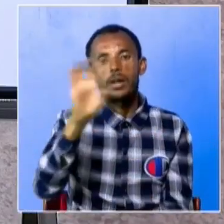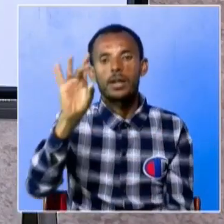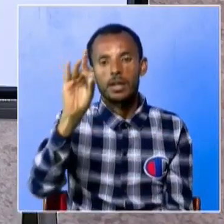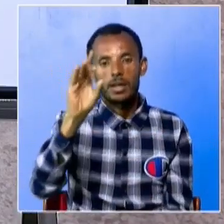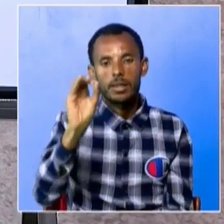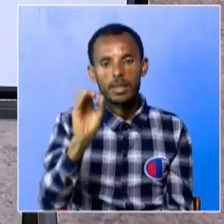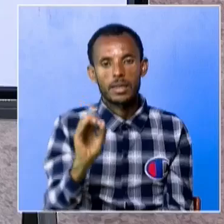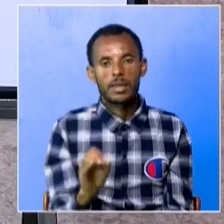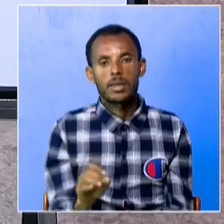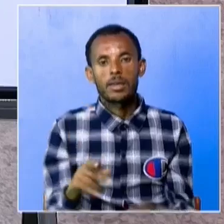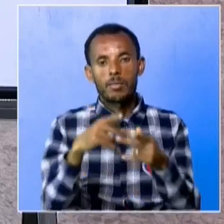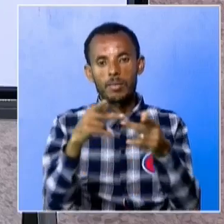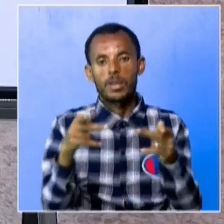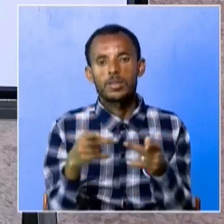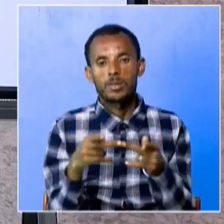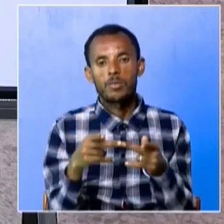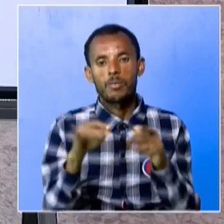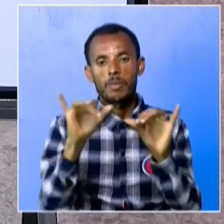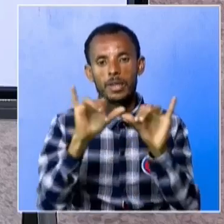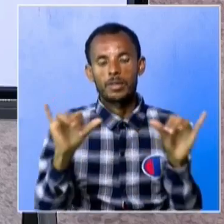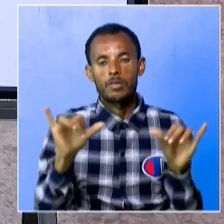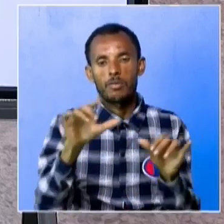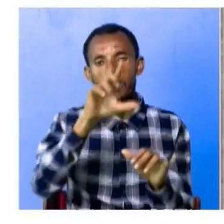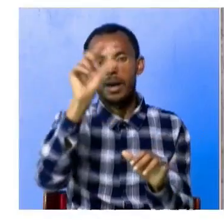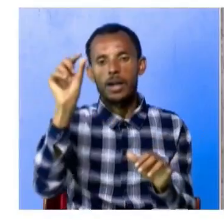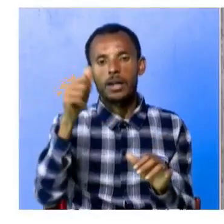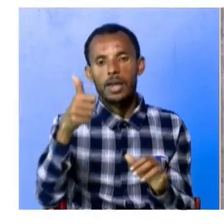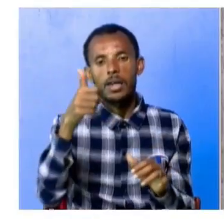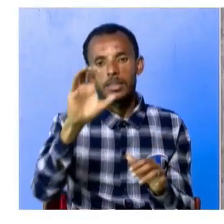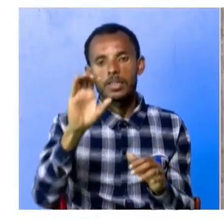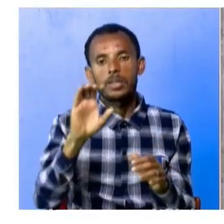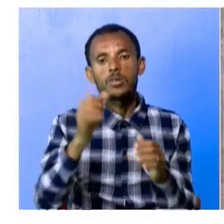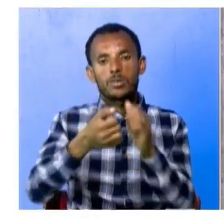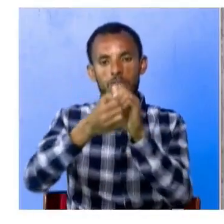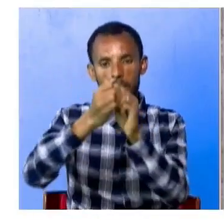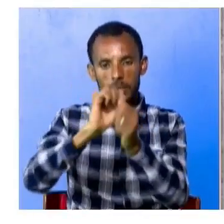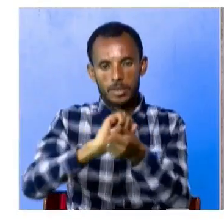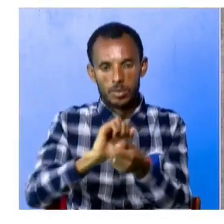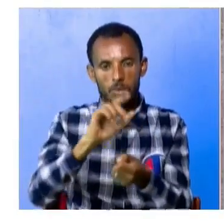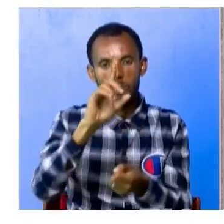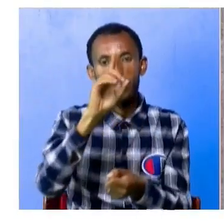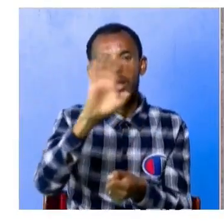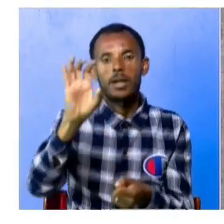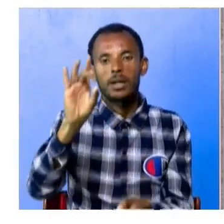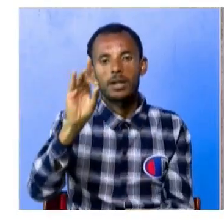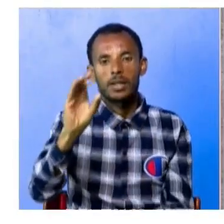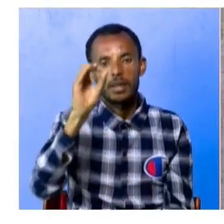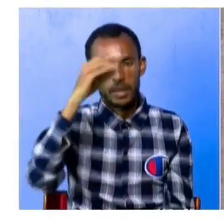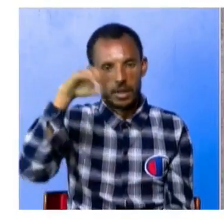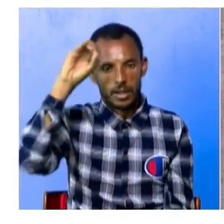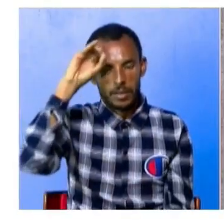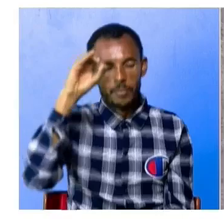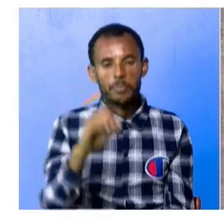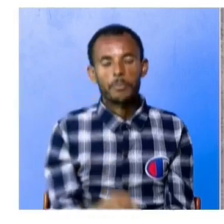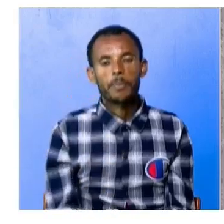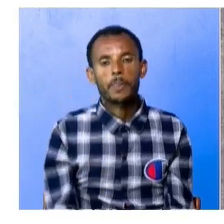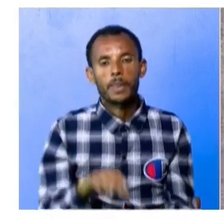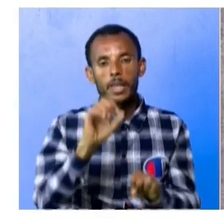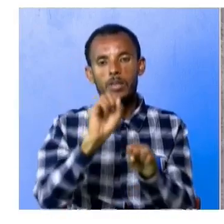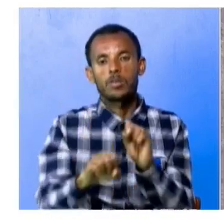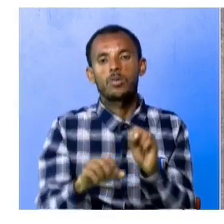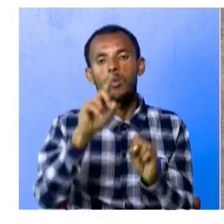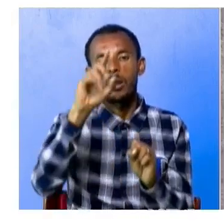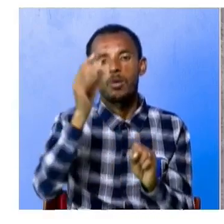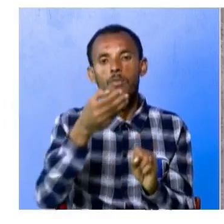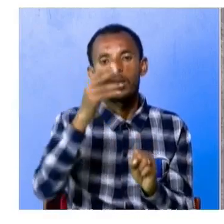So in place of the measure of arc AC, you can substitute 180 degree, right? So half